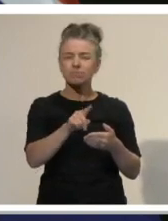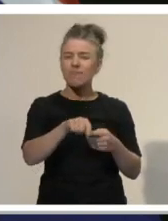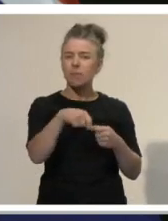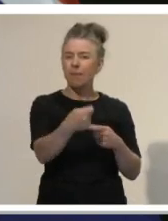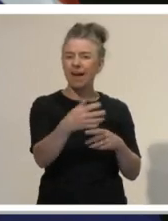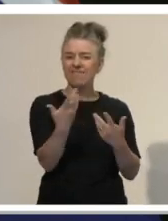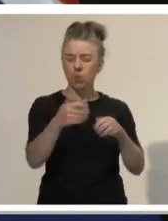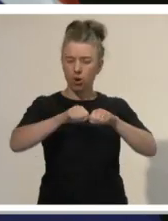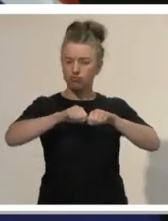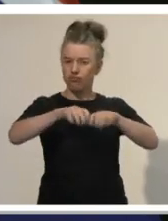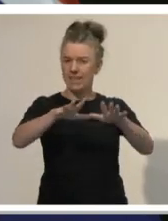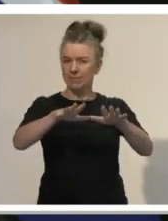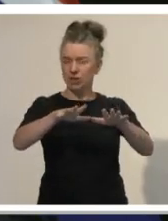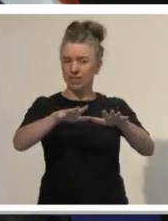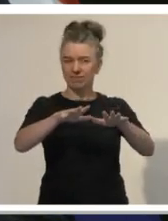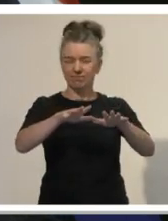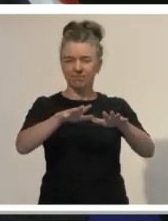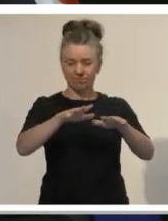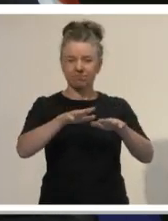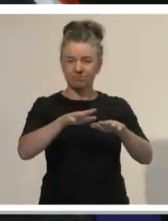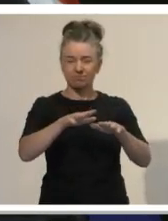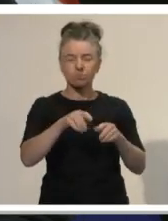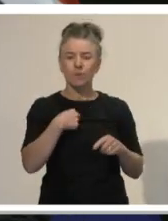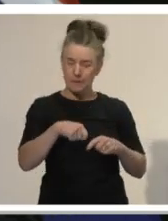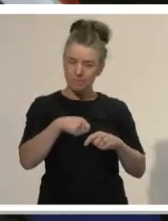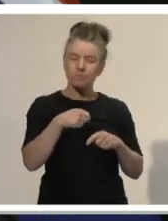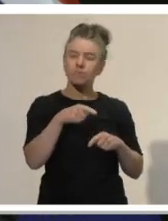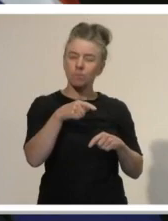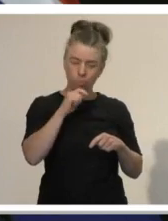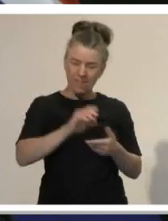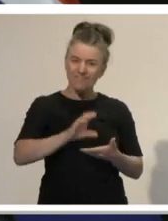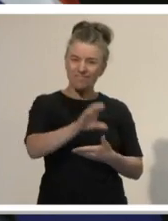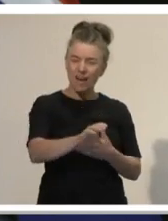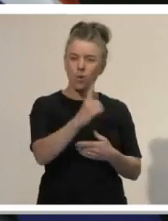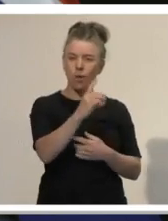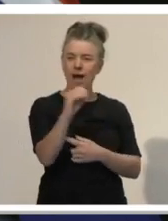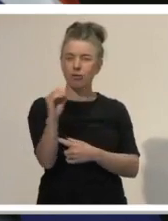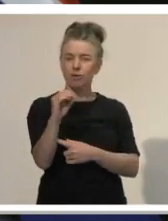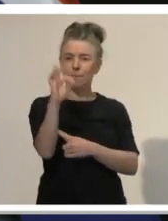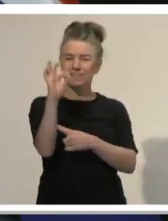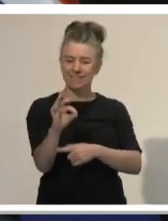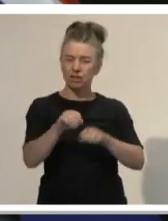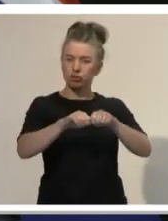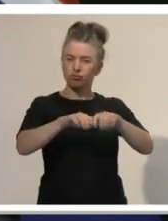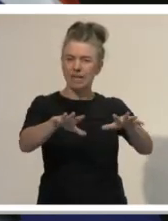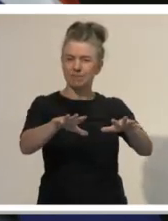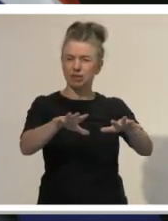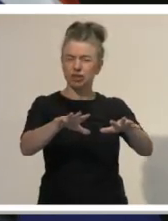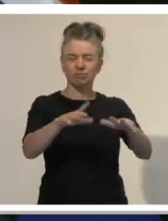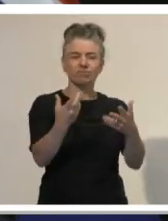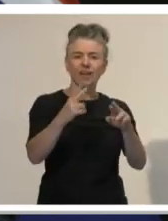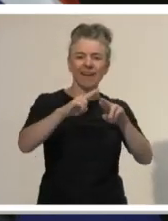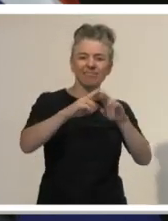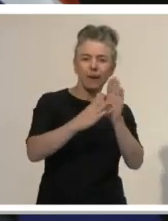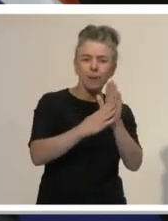Zealand on-air funded content by funding 100% of Kordia and other television and FM transmission